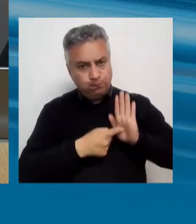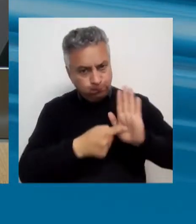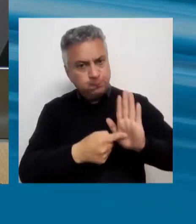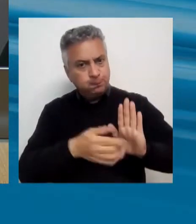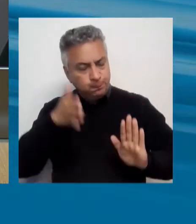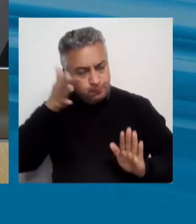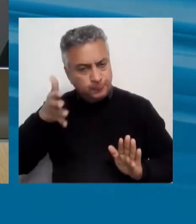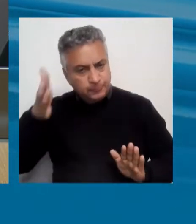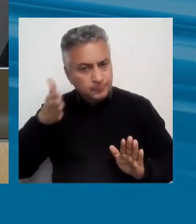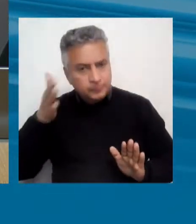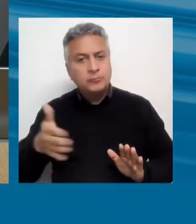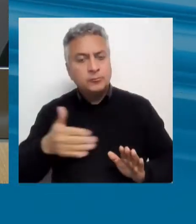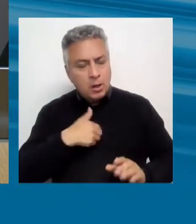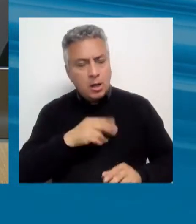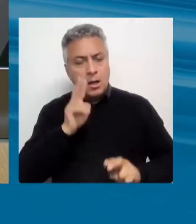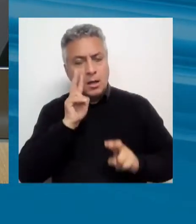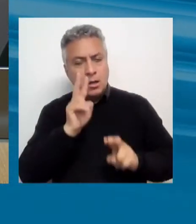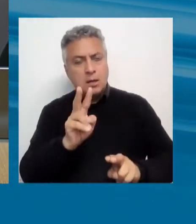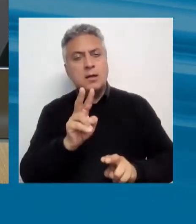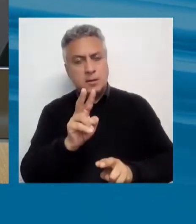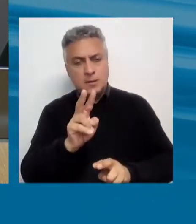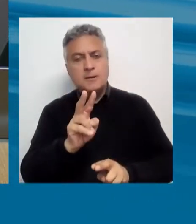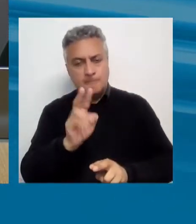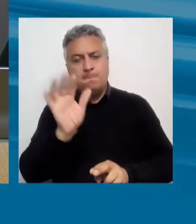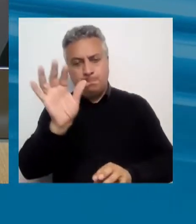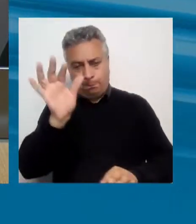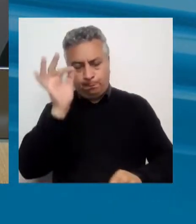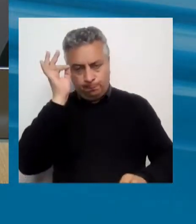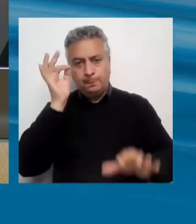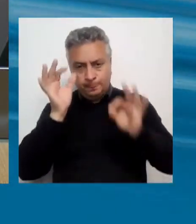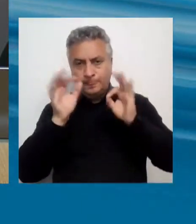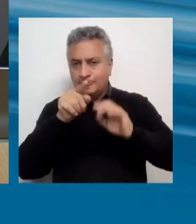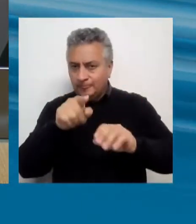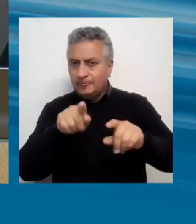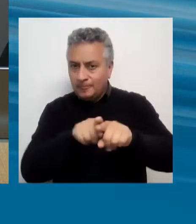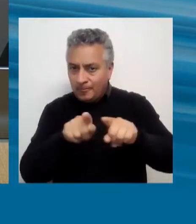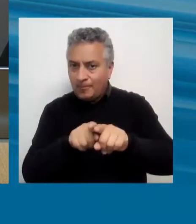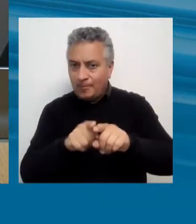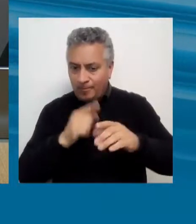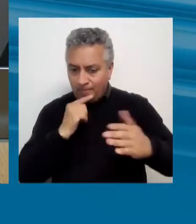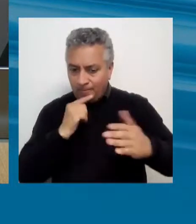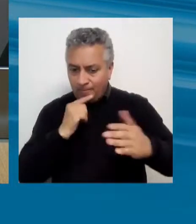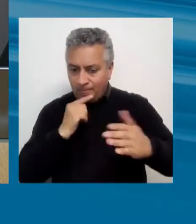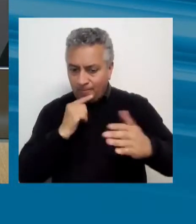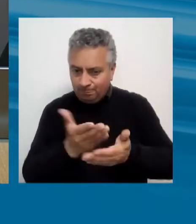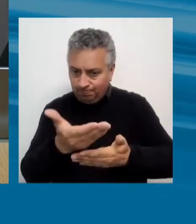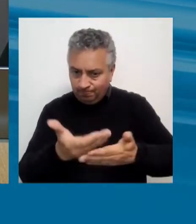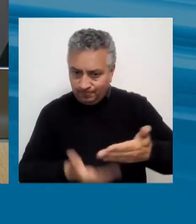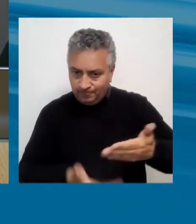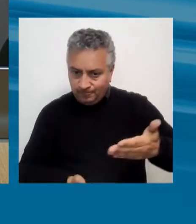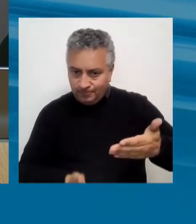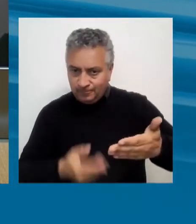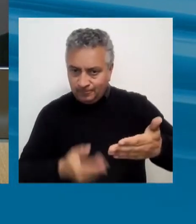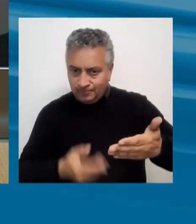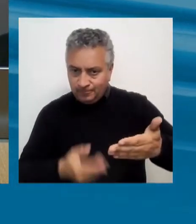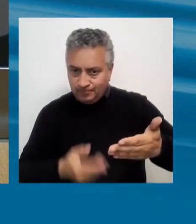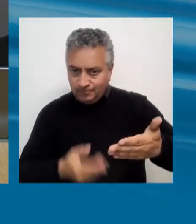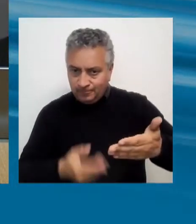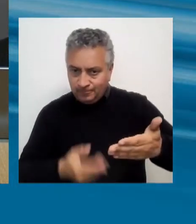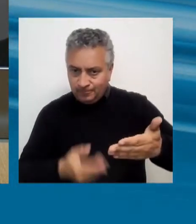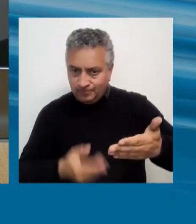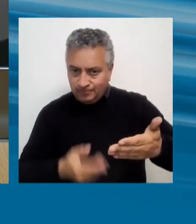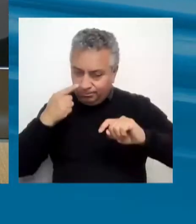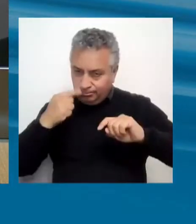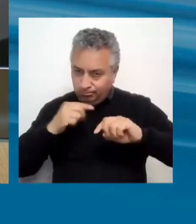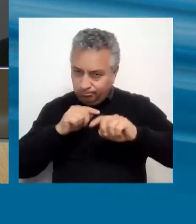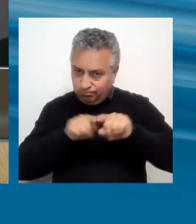material extremely well. And I found it particularly uplifting and very, very useful. The reality is